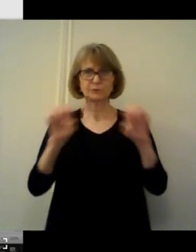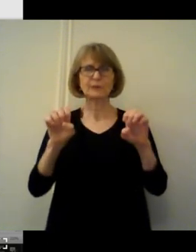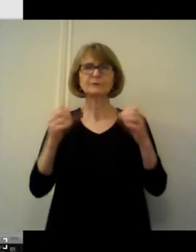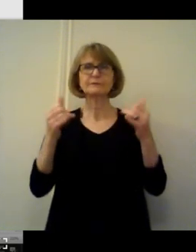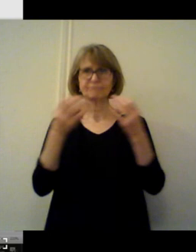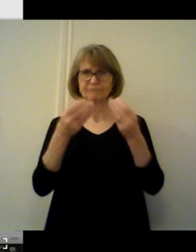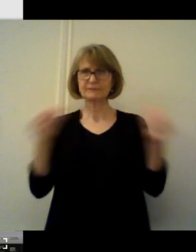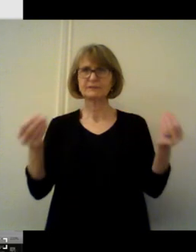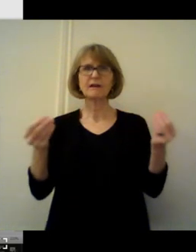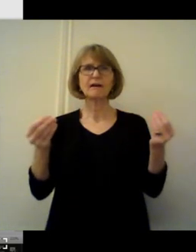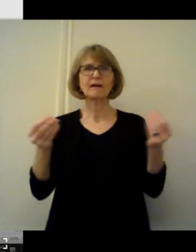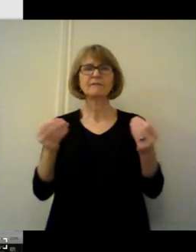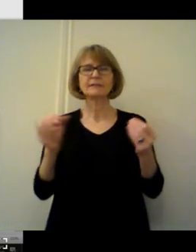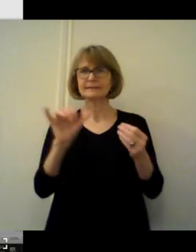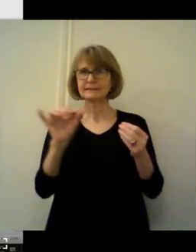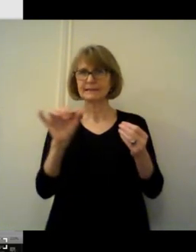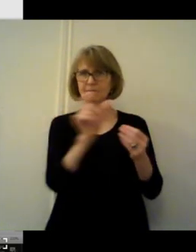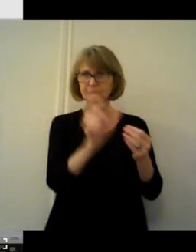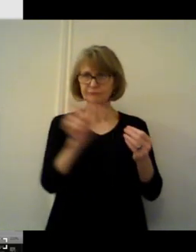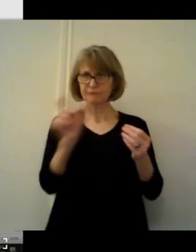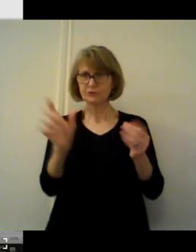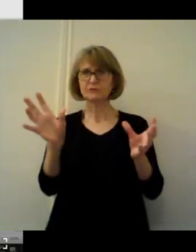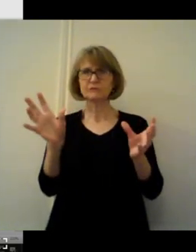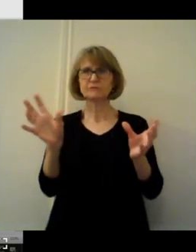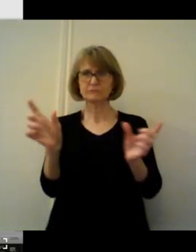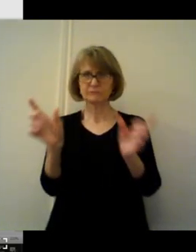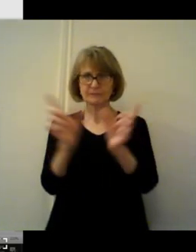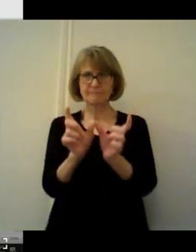We're going to combine like terms. So look at this. I'm going to circle what we're going to combine.